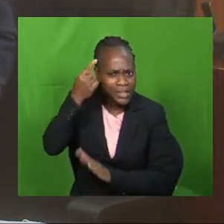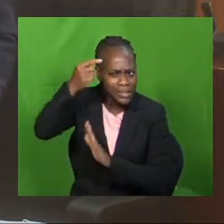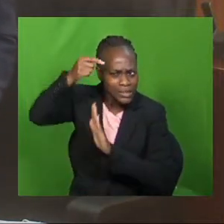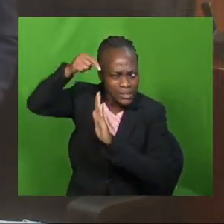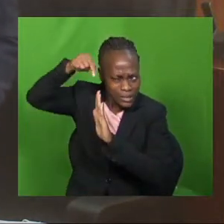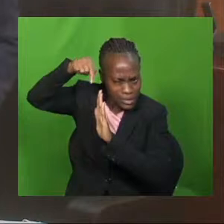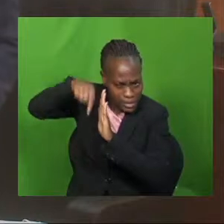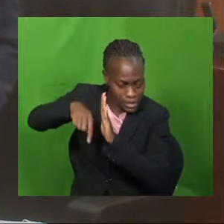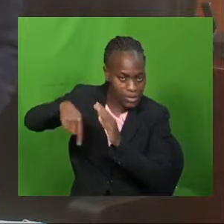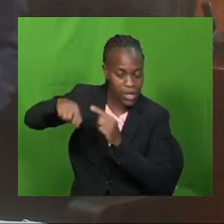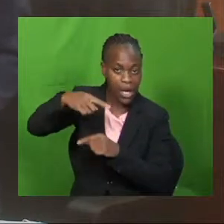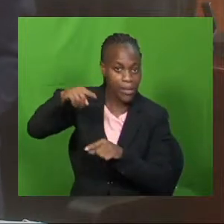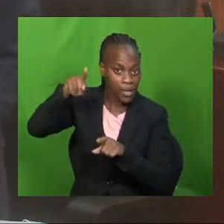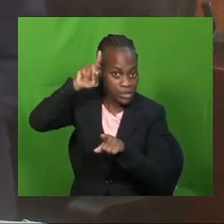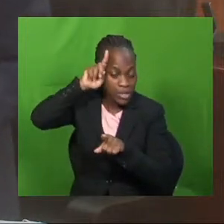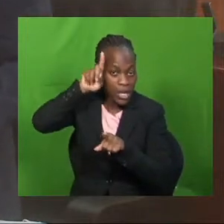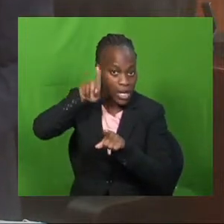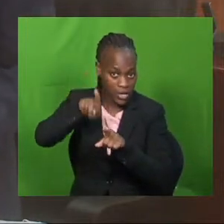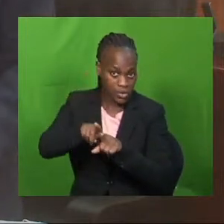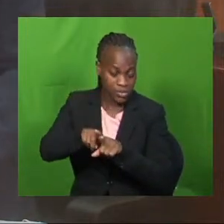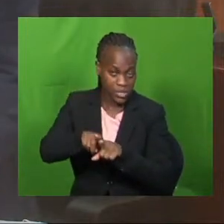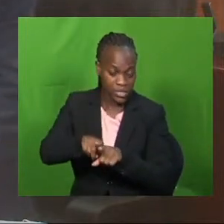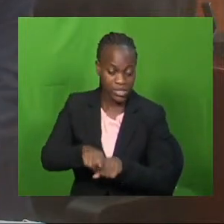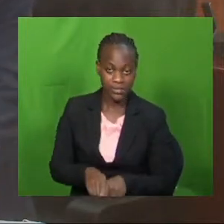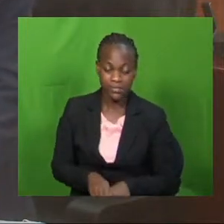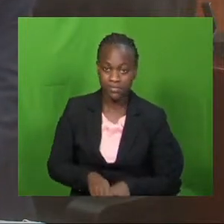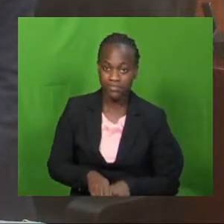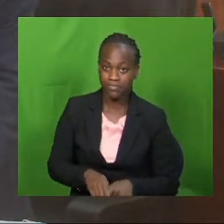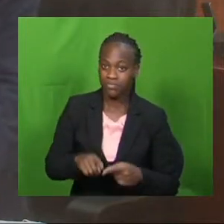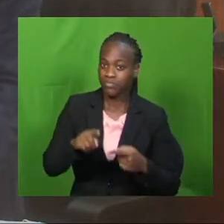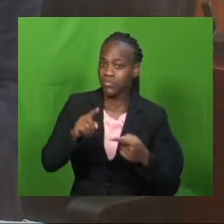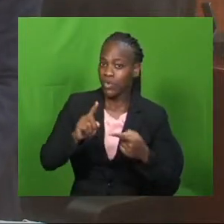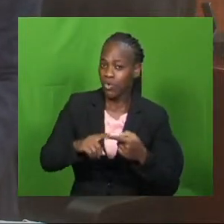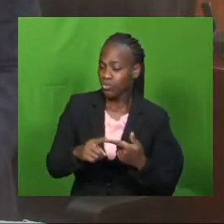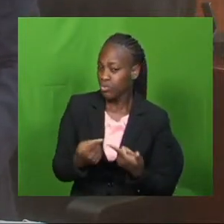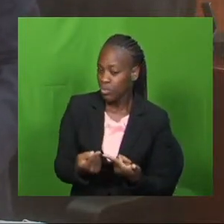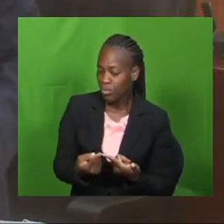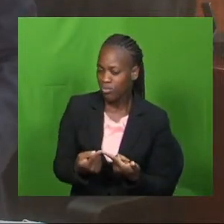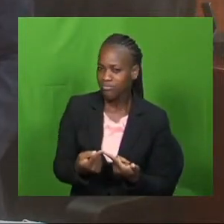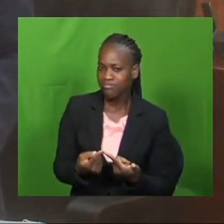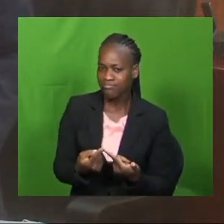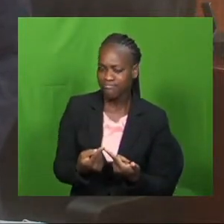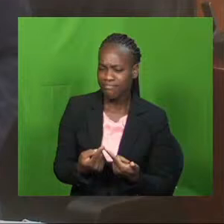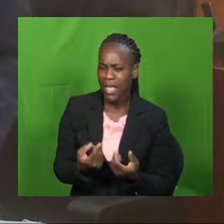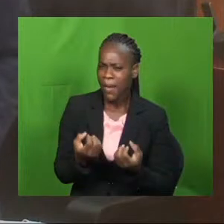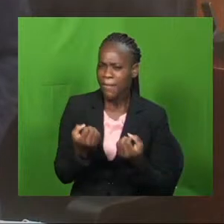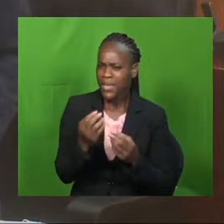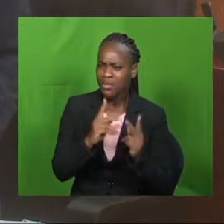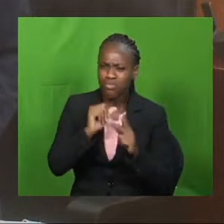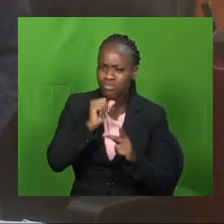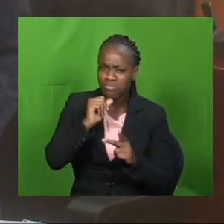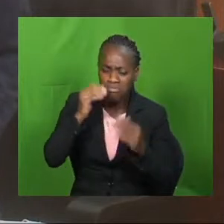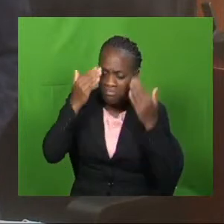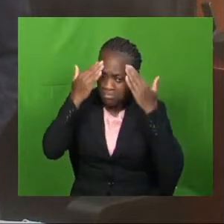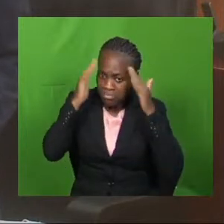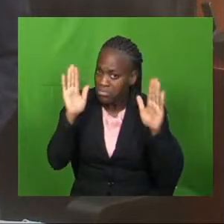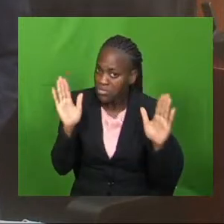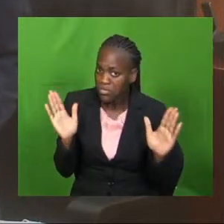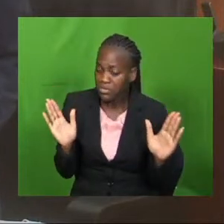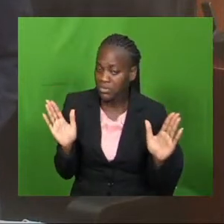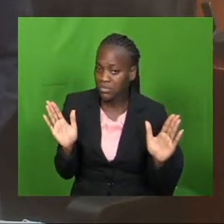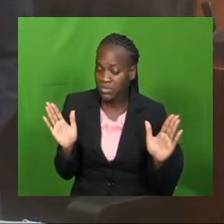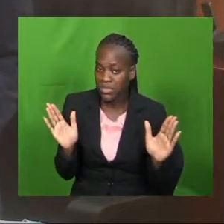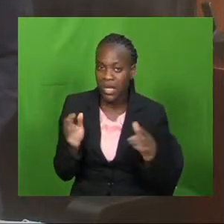agreement. Second, there is a very low level of awareness